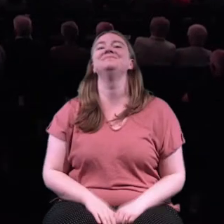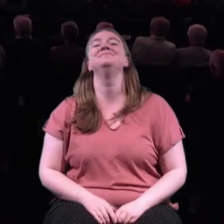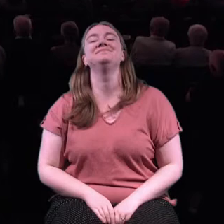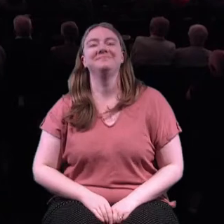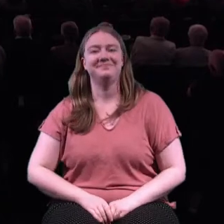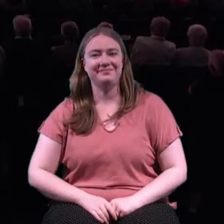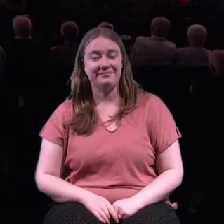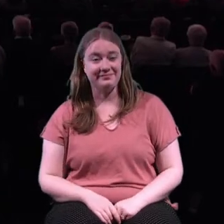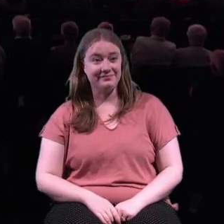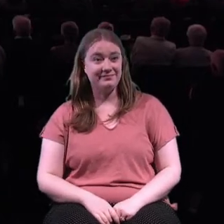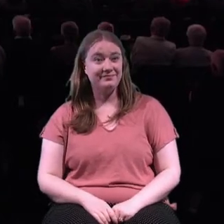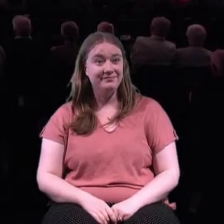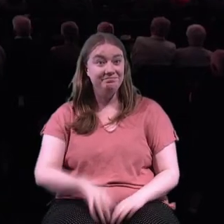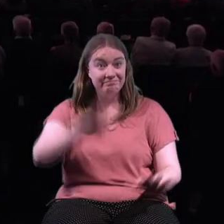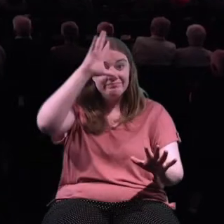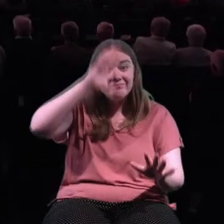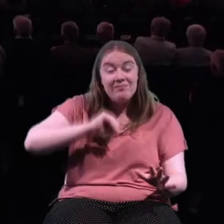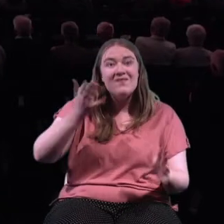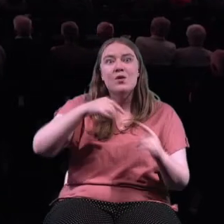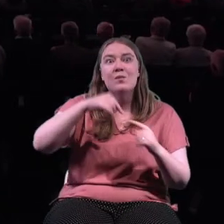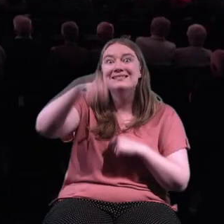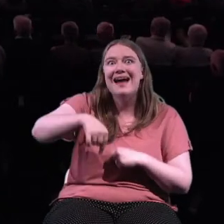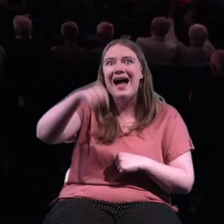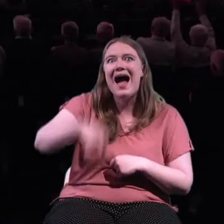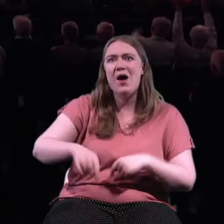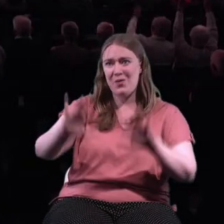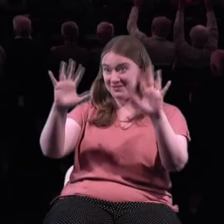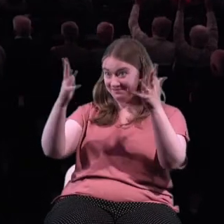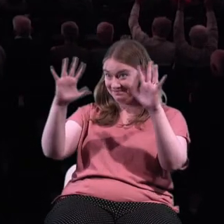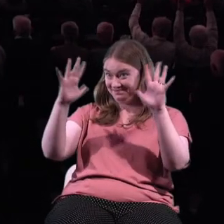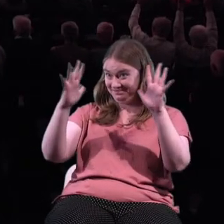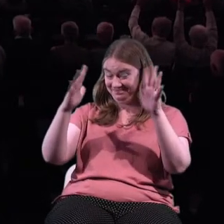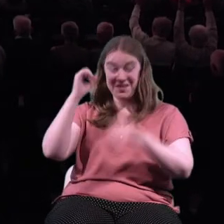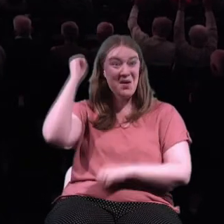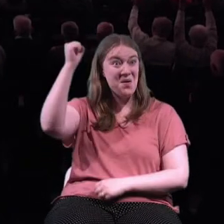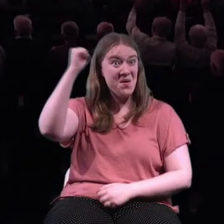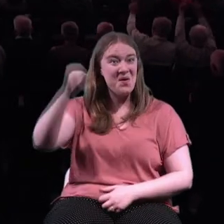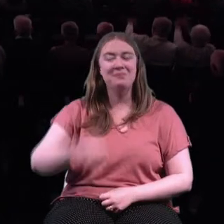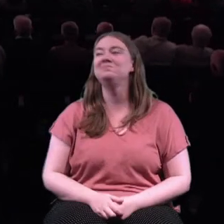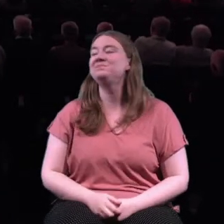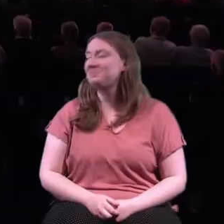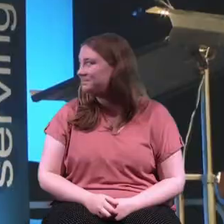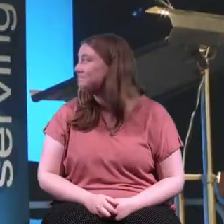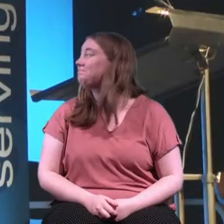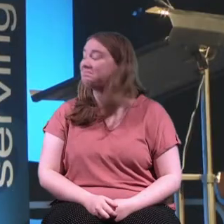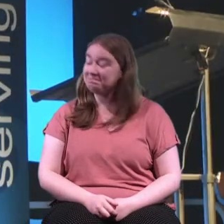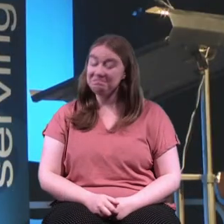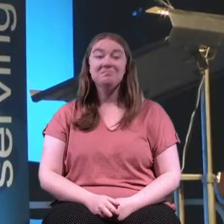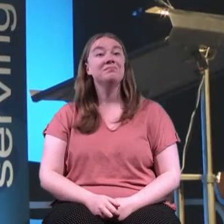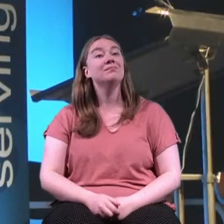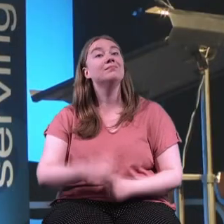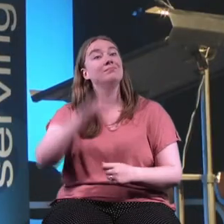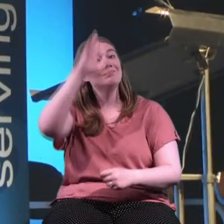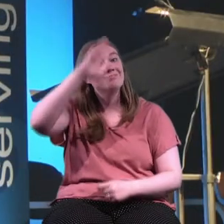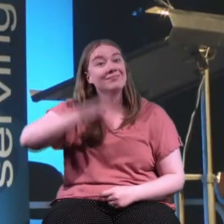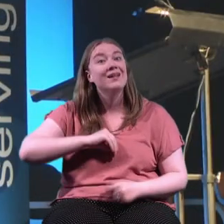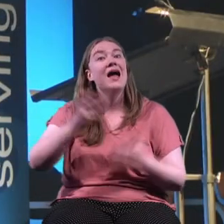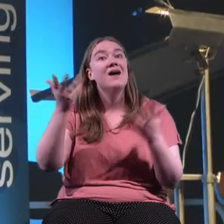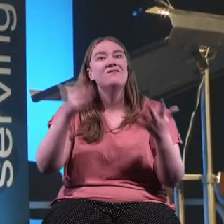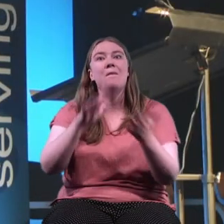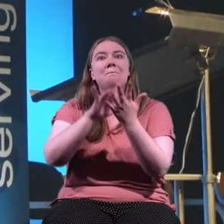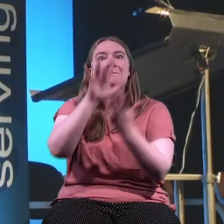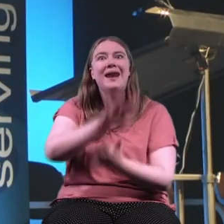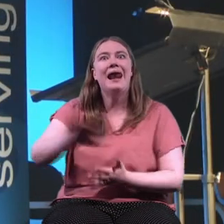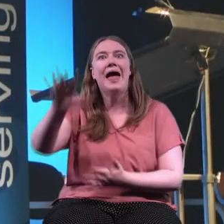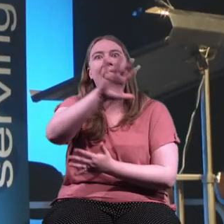Not bad. Give us a cheer if you're from down south. Ooh. Better. Very good. Give us a cheer if you're from somewhere in the